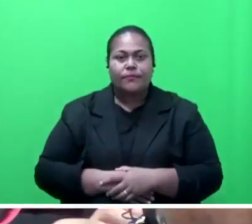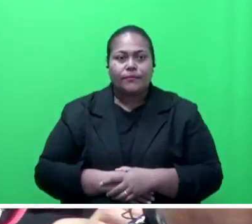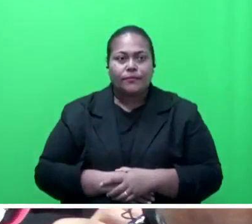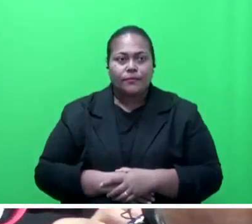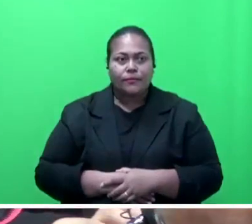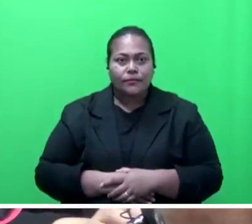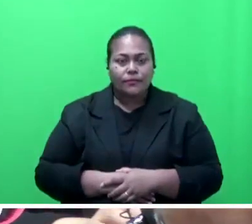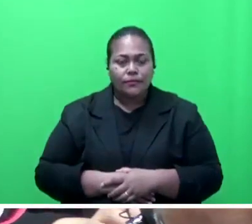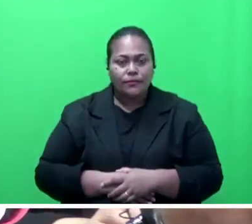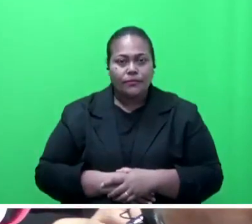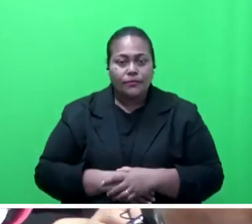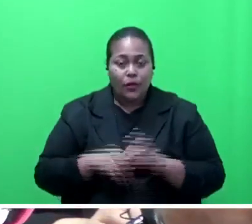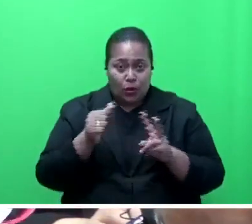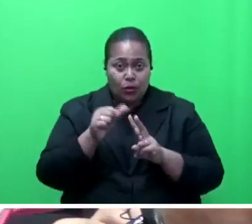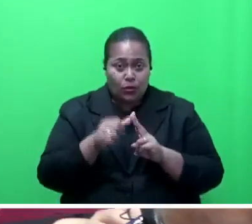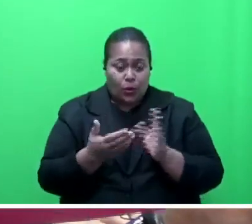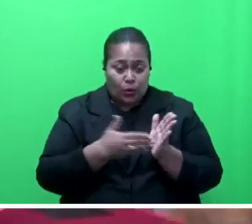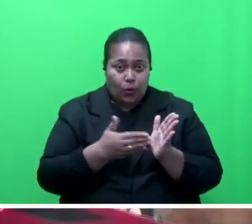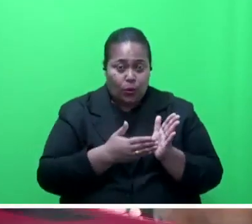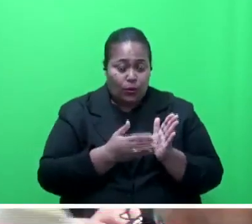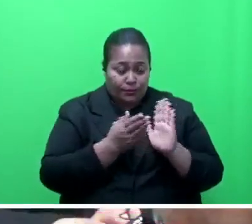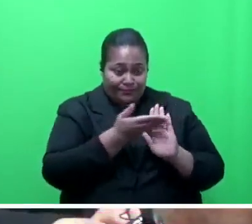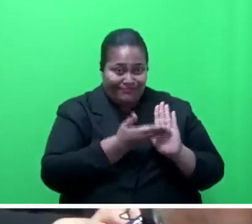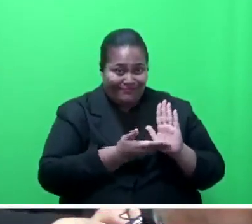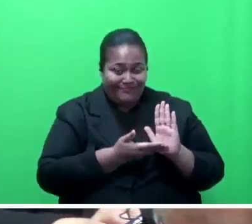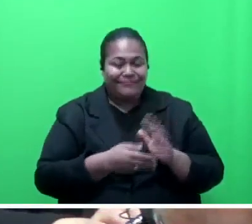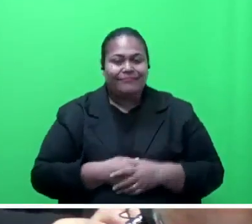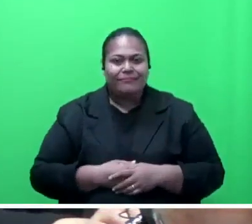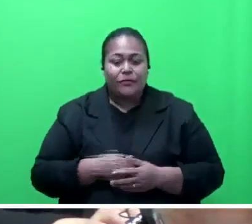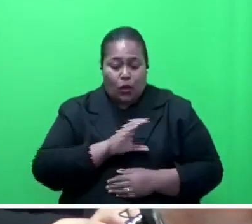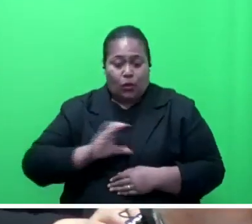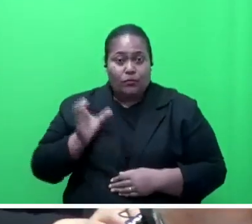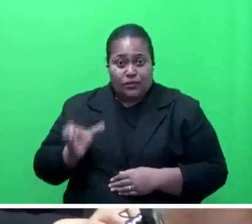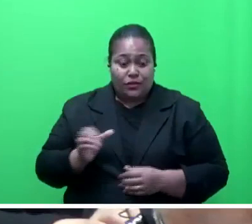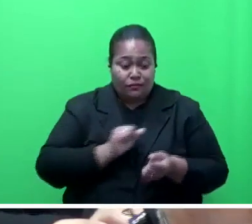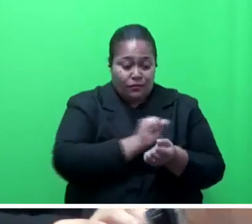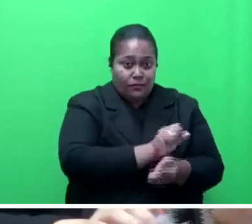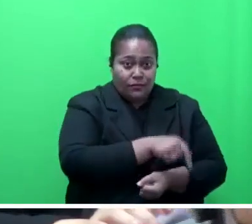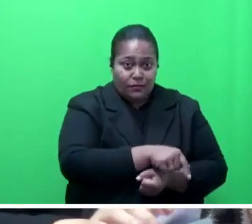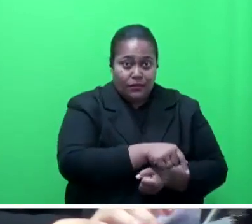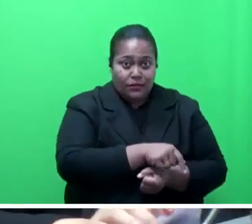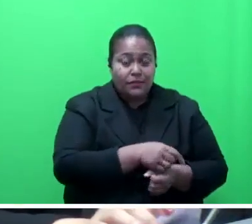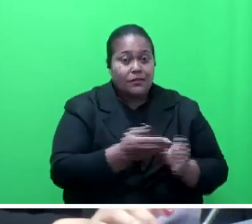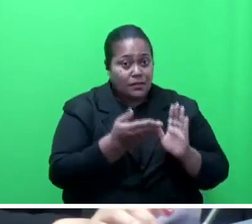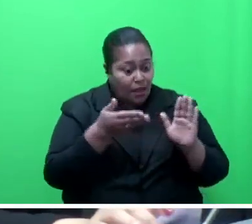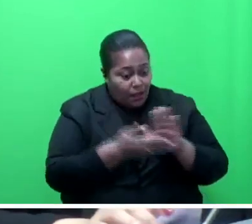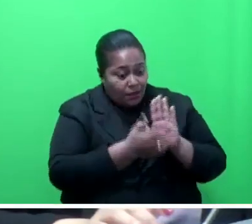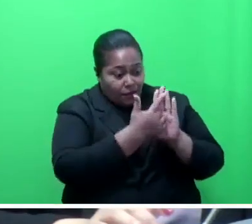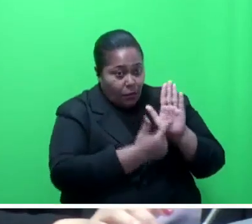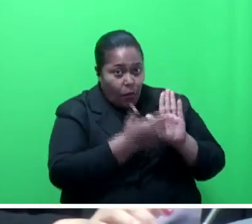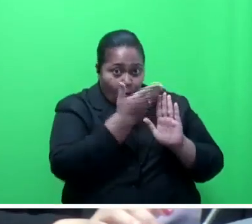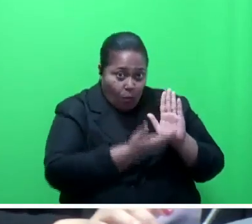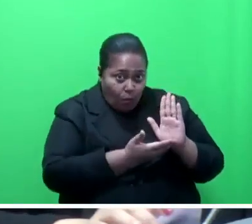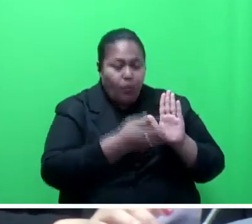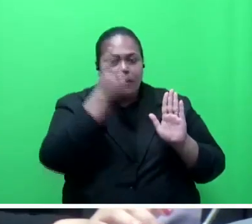sir, it does also say that the Commissioner of Prisons, under these orders, therefore, Mr. Speaker, sir, can allow